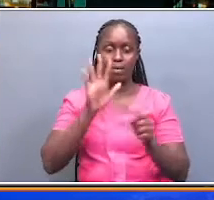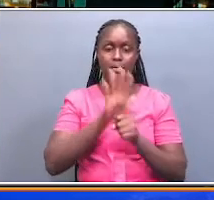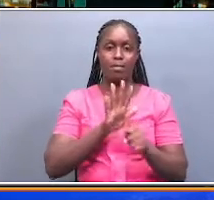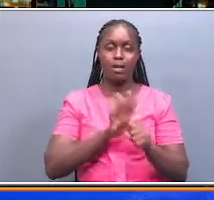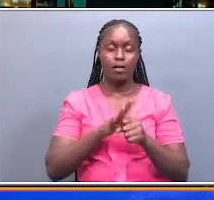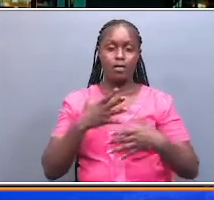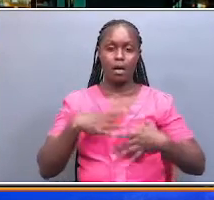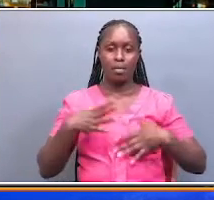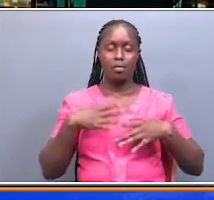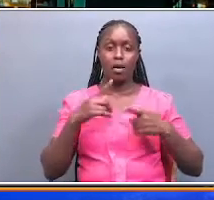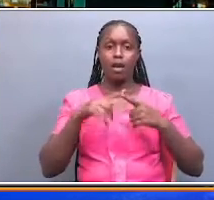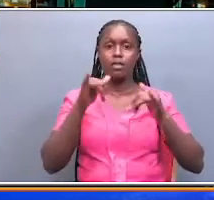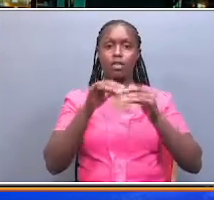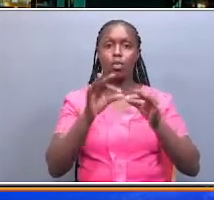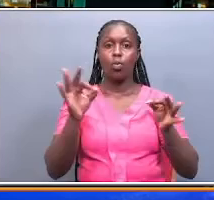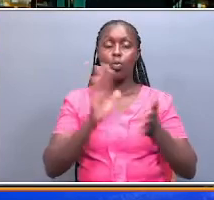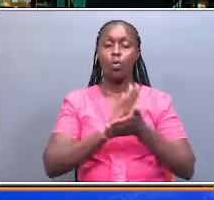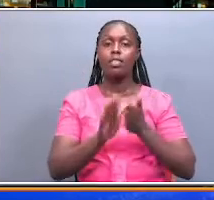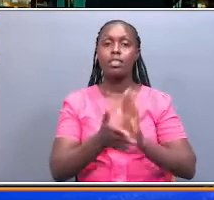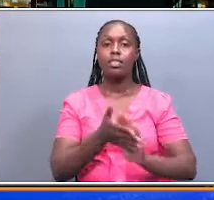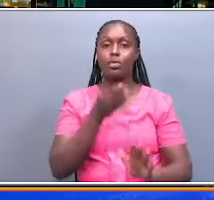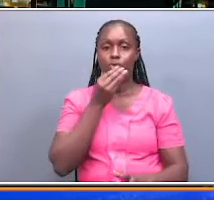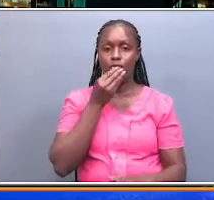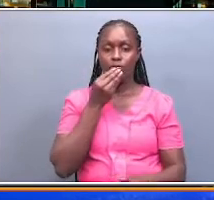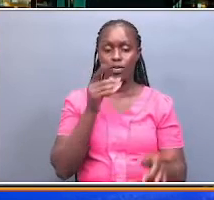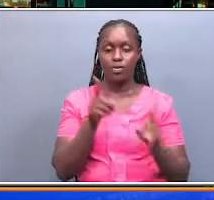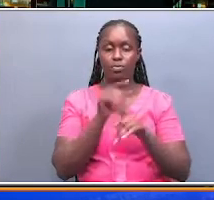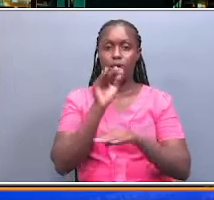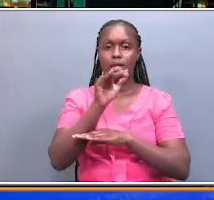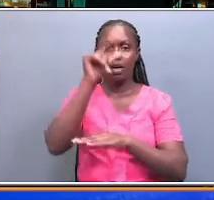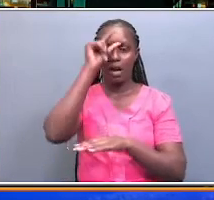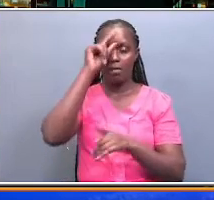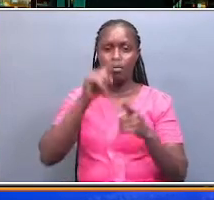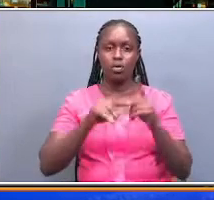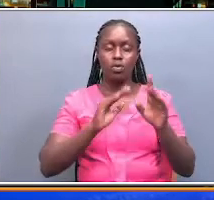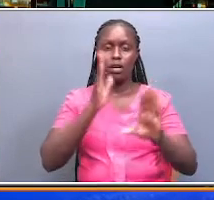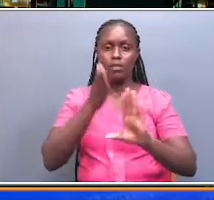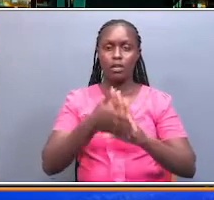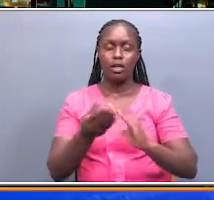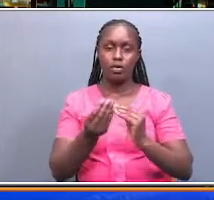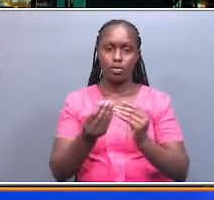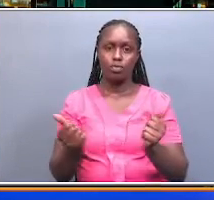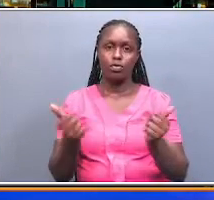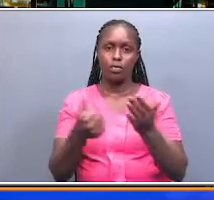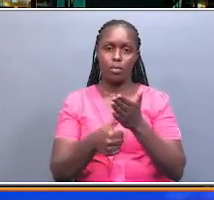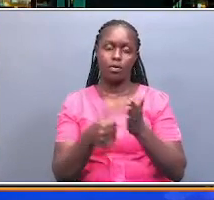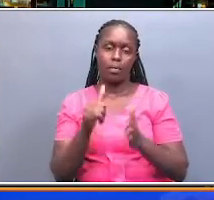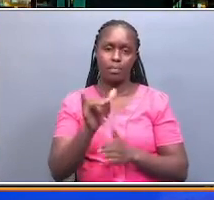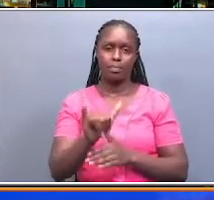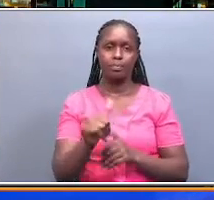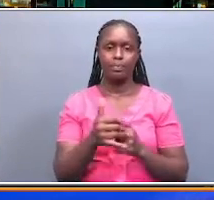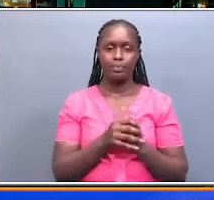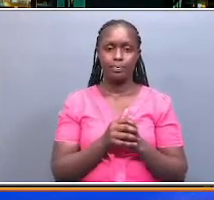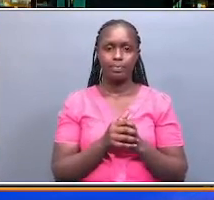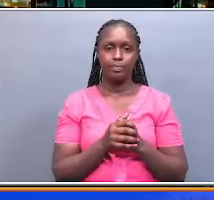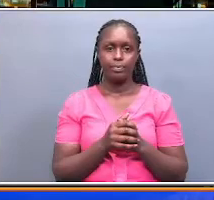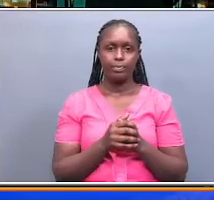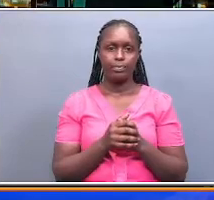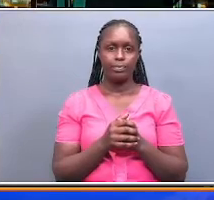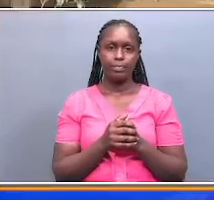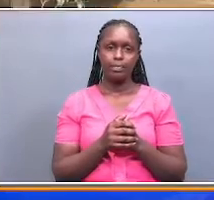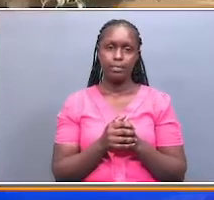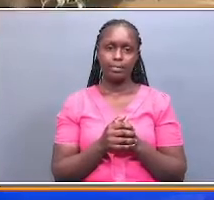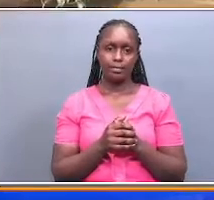gone days without food and are urging the government to intervene to save lives. Isaac Famba reports.